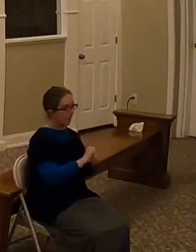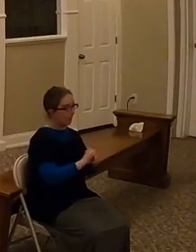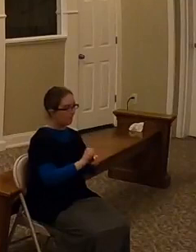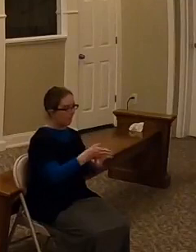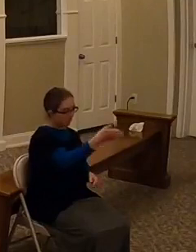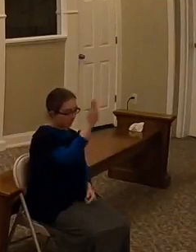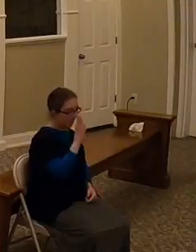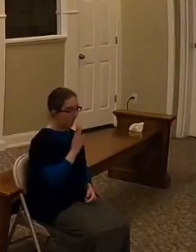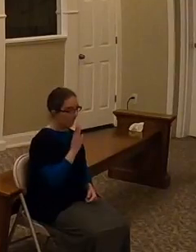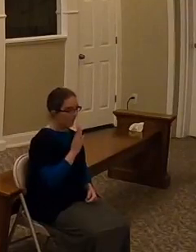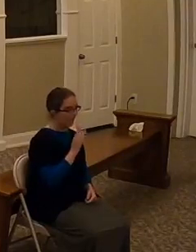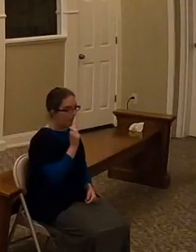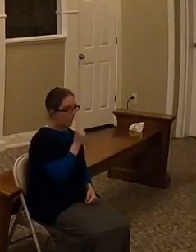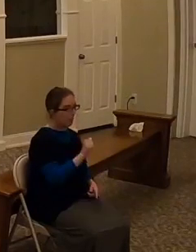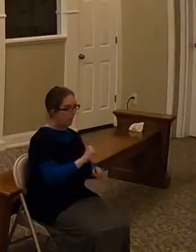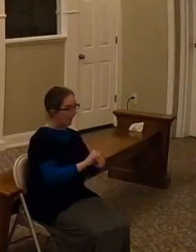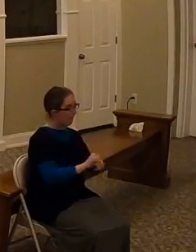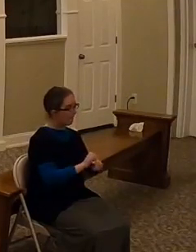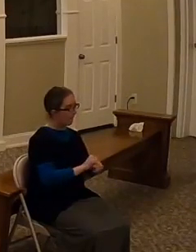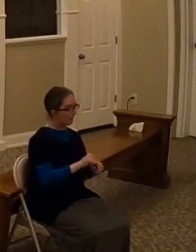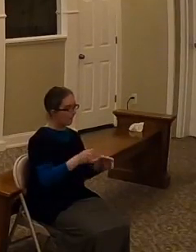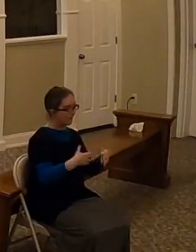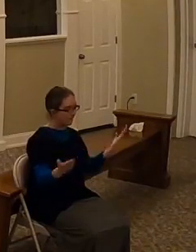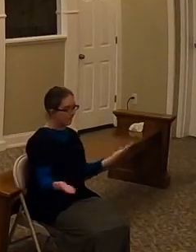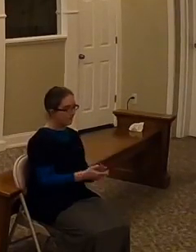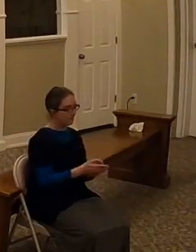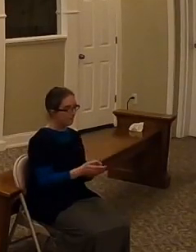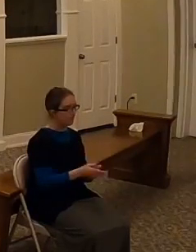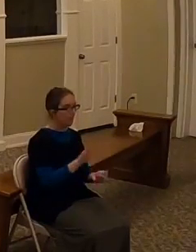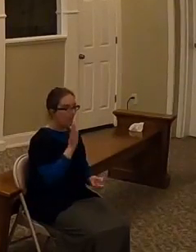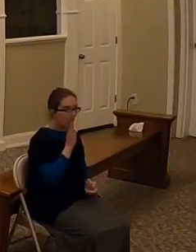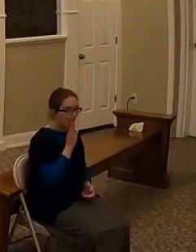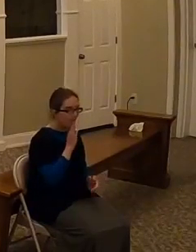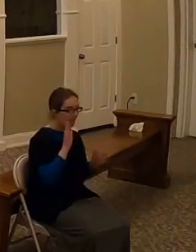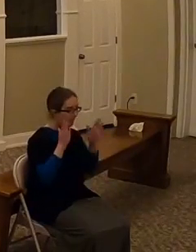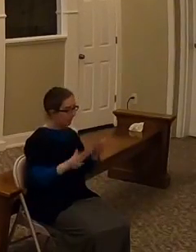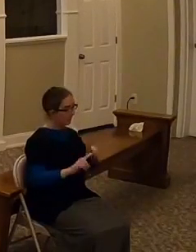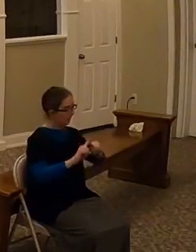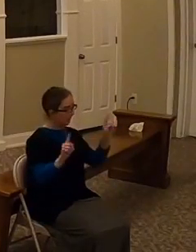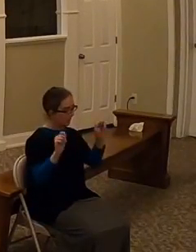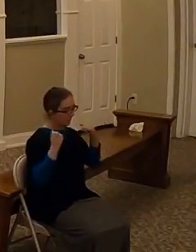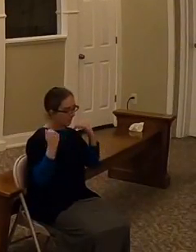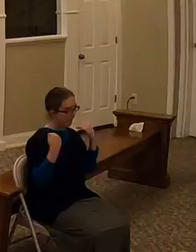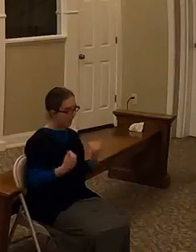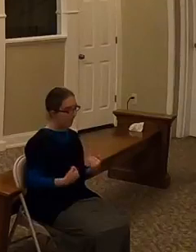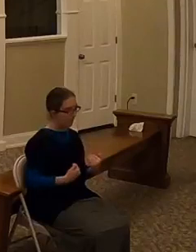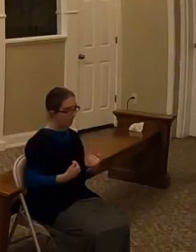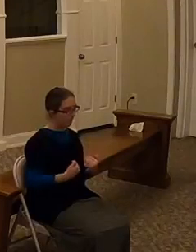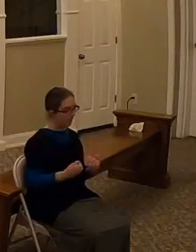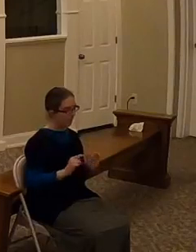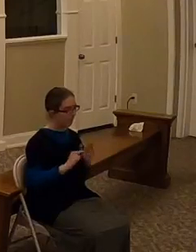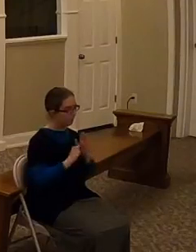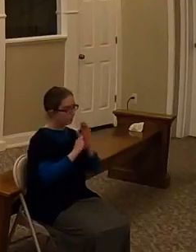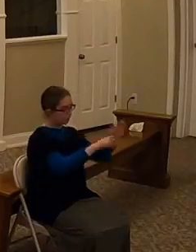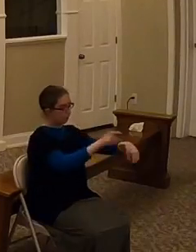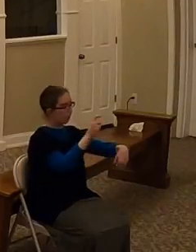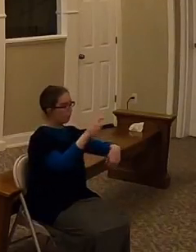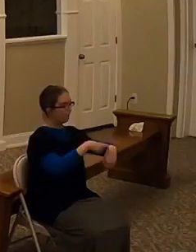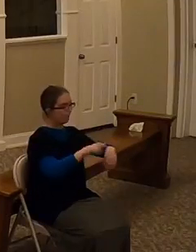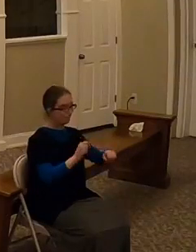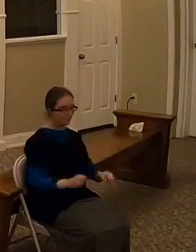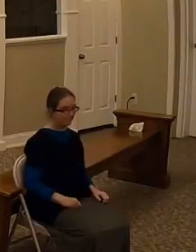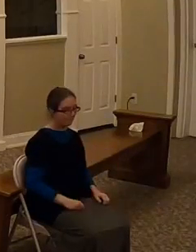practice godliness, I'm not practicing it down here just to be somebody different so I can have a little show time, you